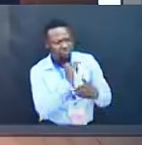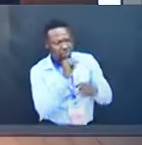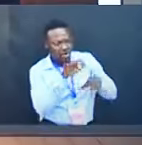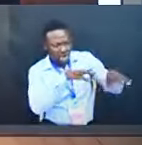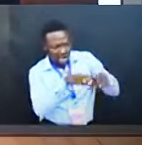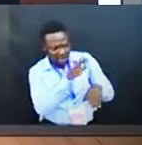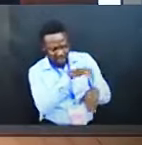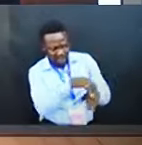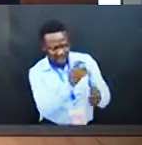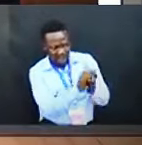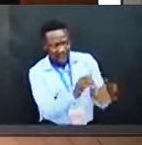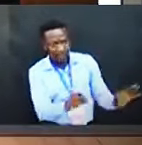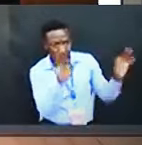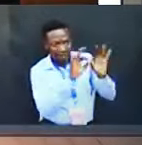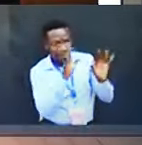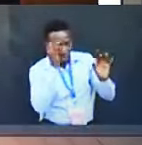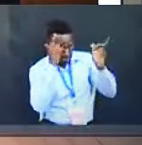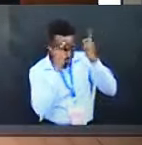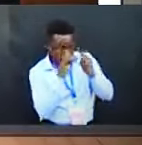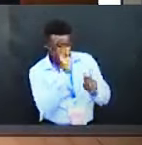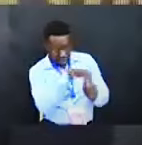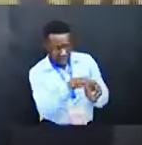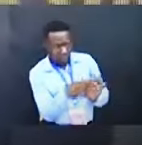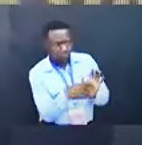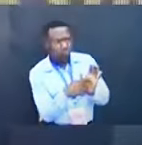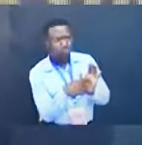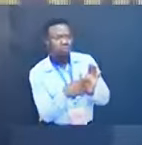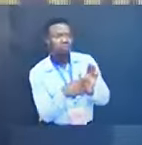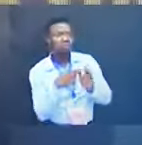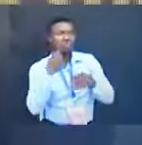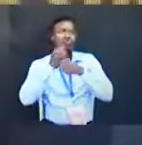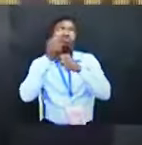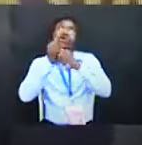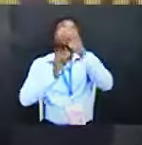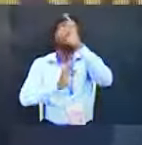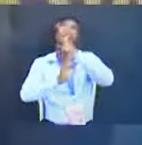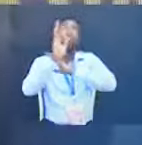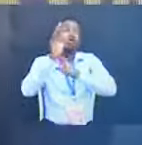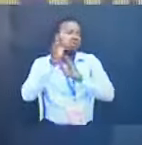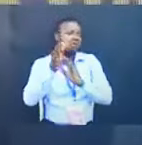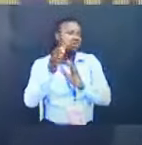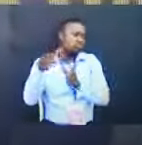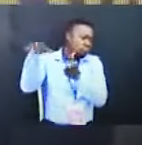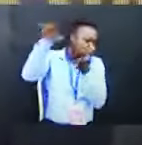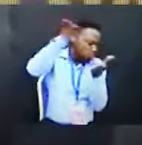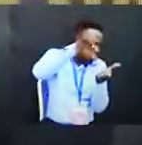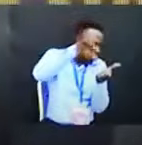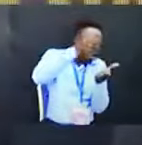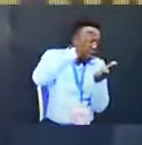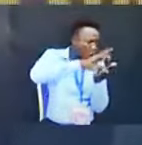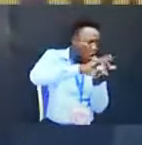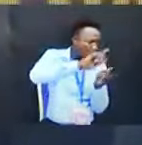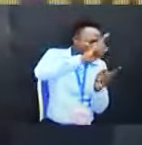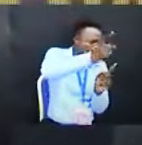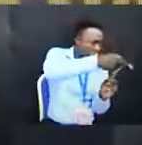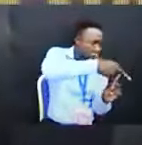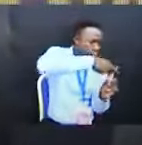critical because it could cause God to release or withhold his blessings for them.